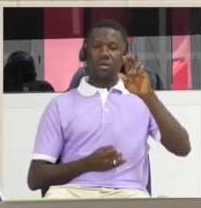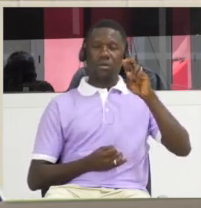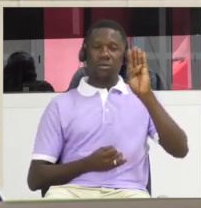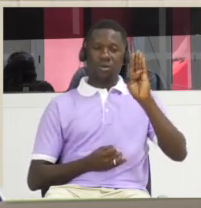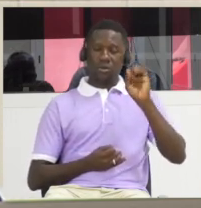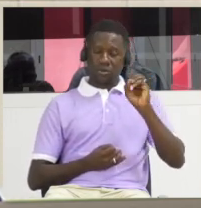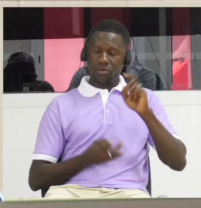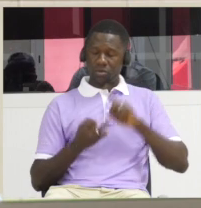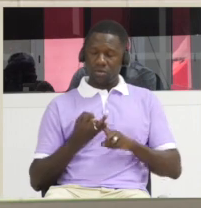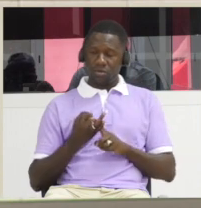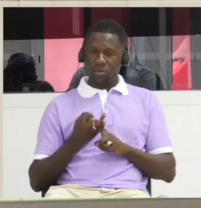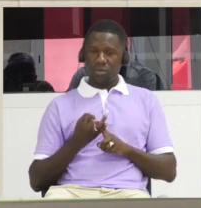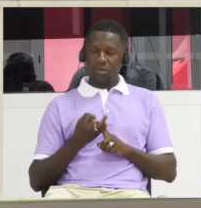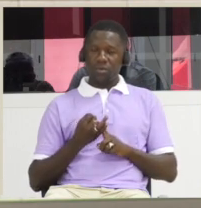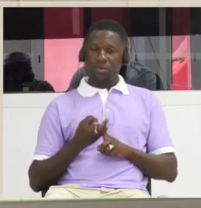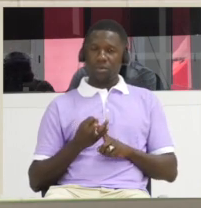bodyguard,